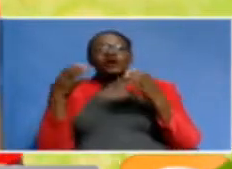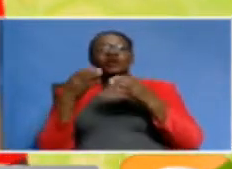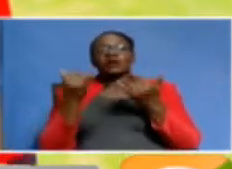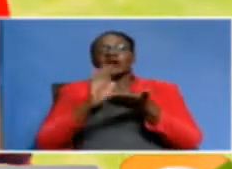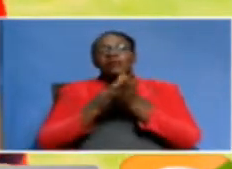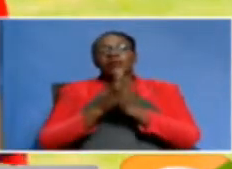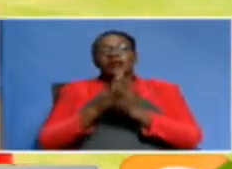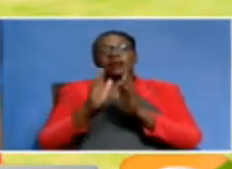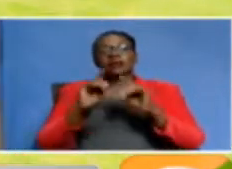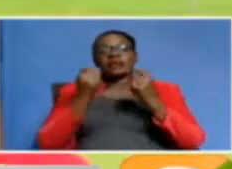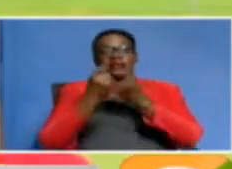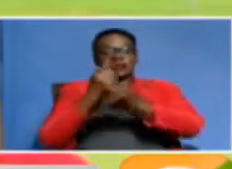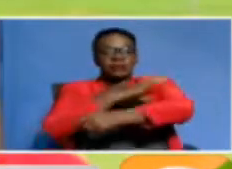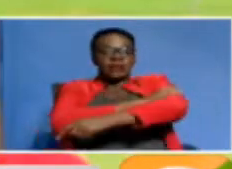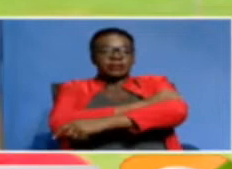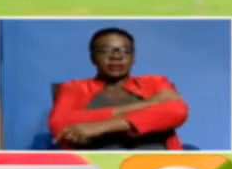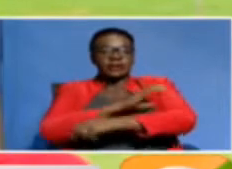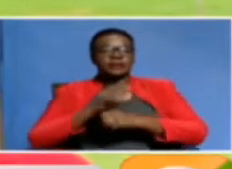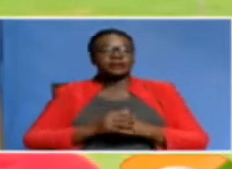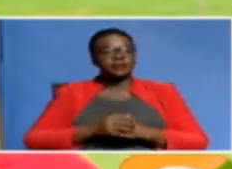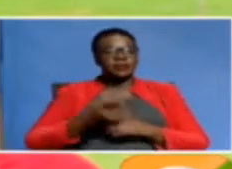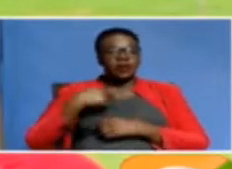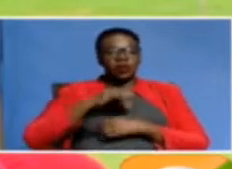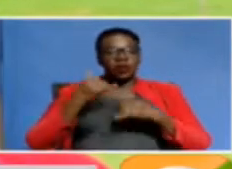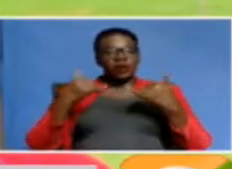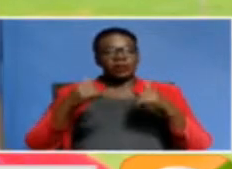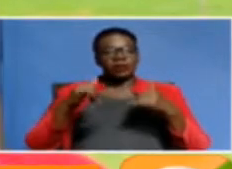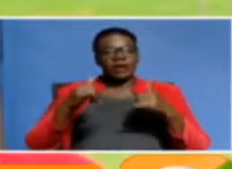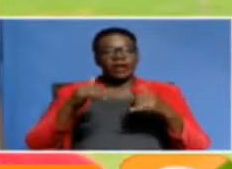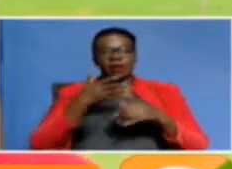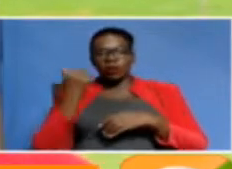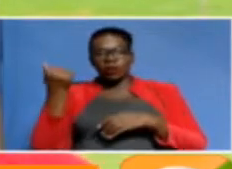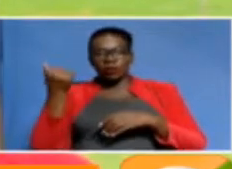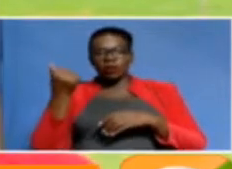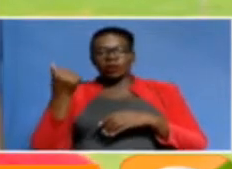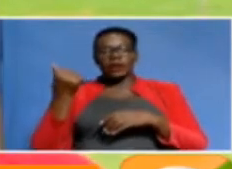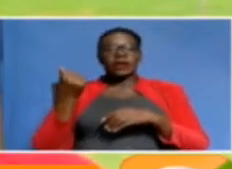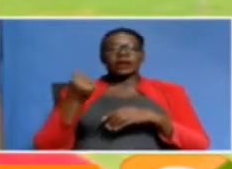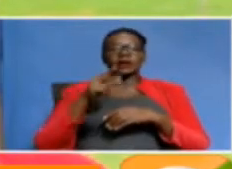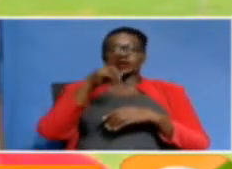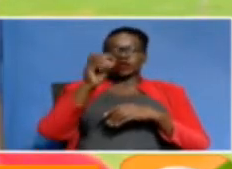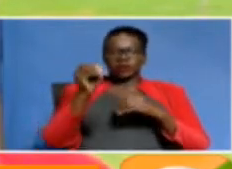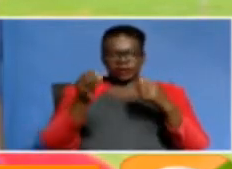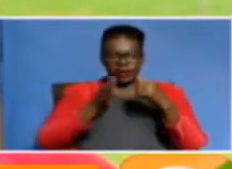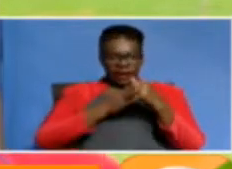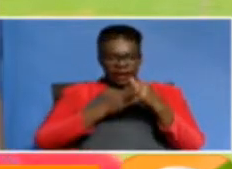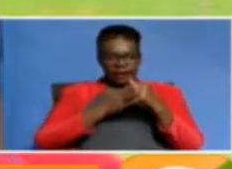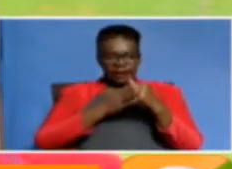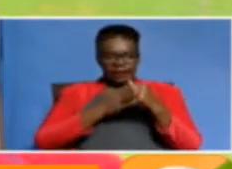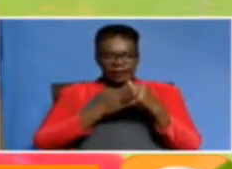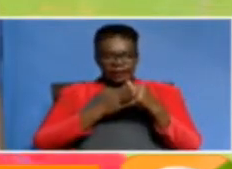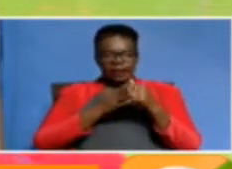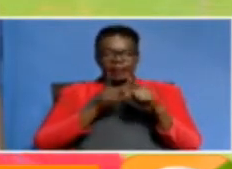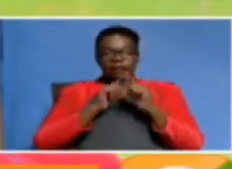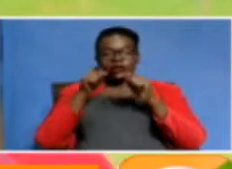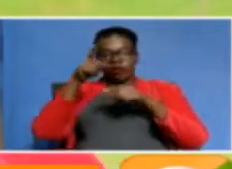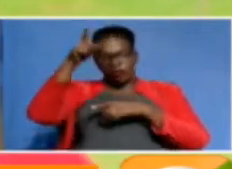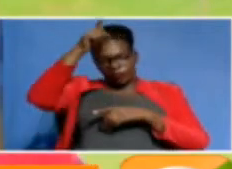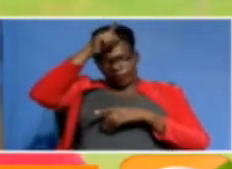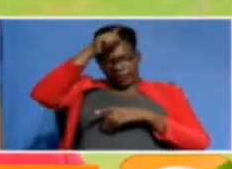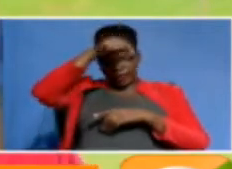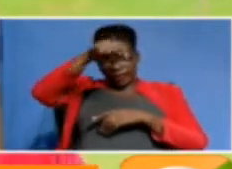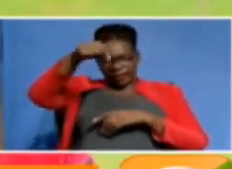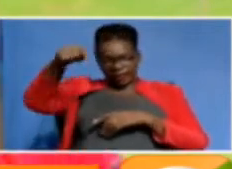the team captain. Tulibatika tulicheza ile mwaka inarudi 2009, walienda mashinani kabisa huko